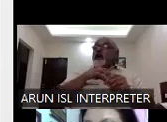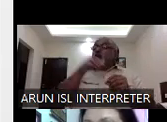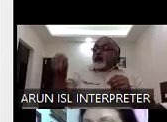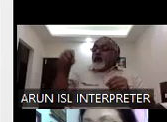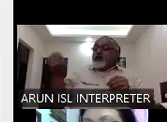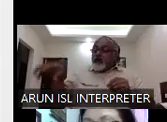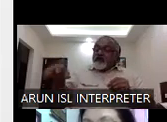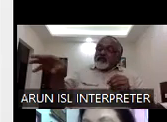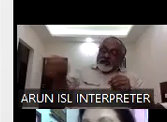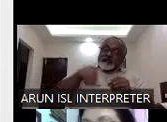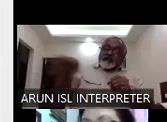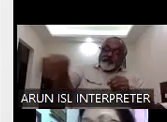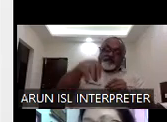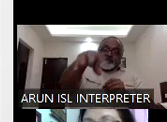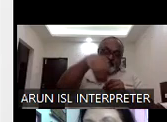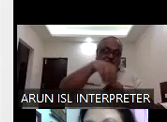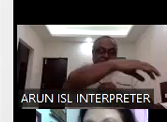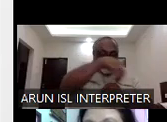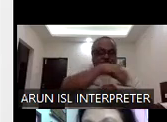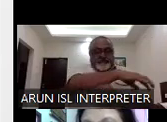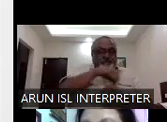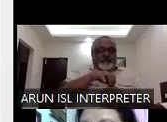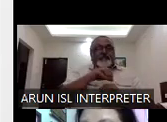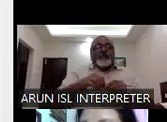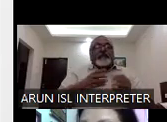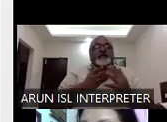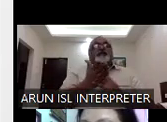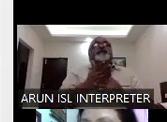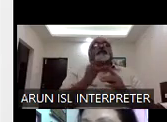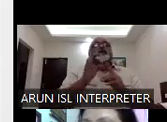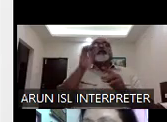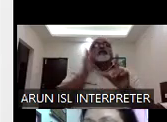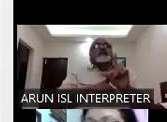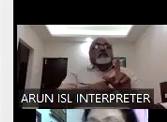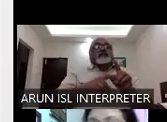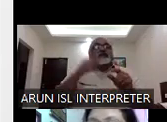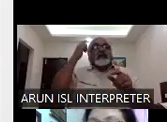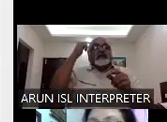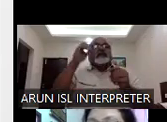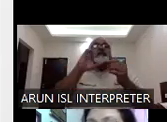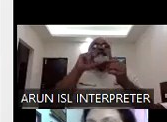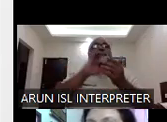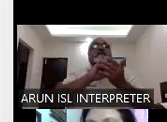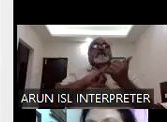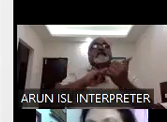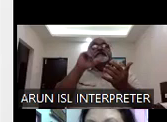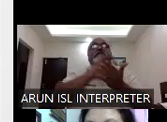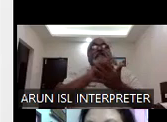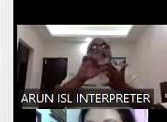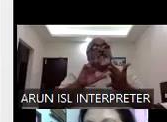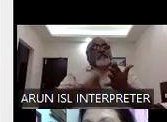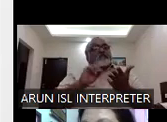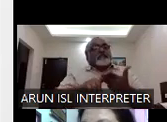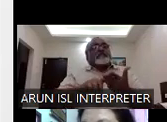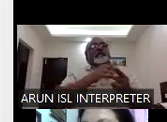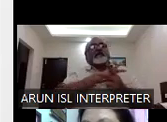through opportunities, through systems, through convergence of various schemes, so that they come slowly to